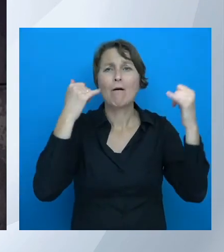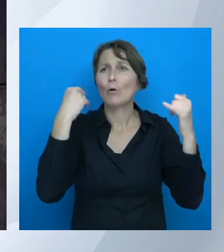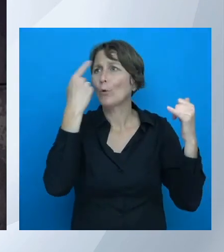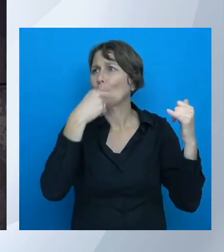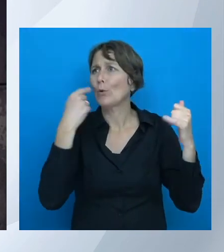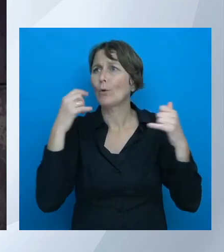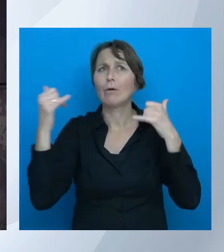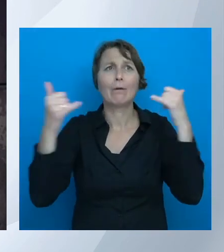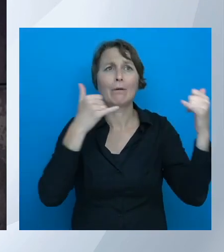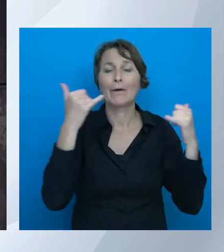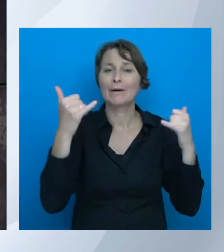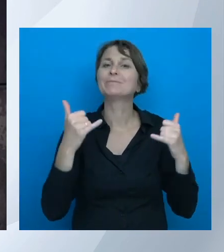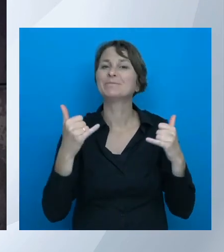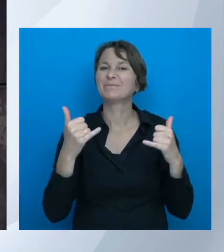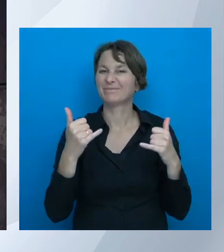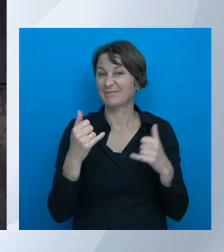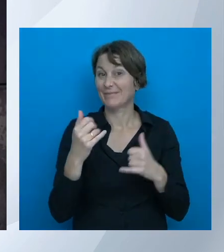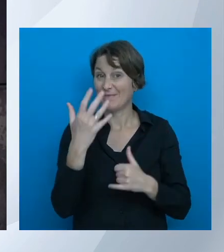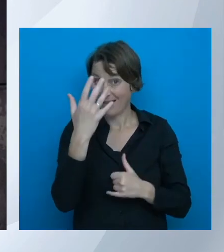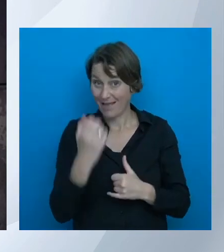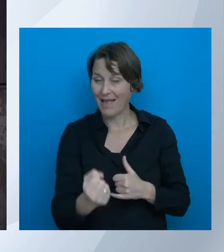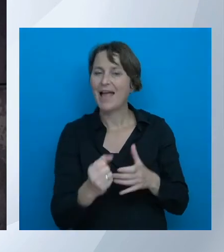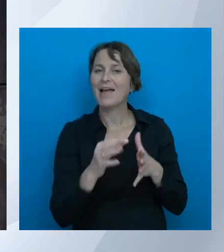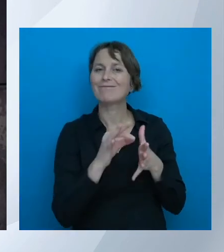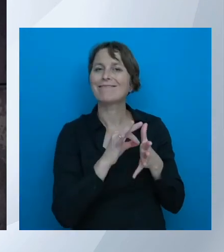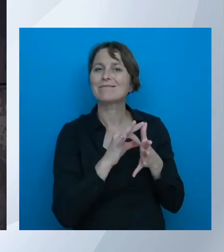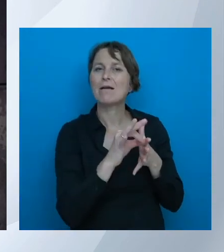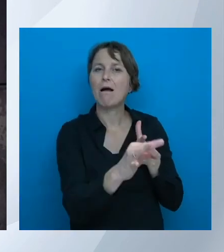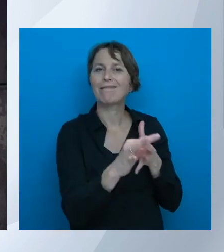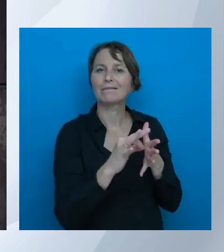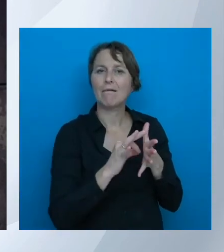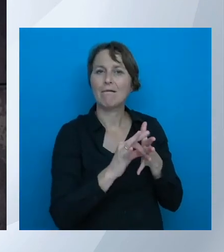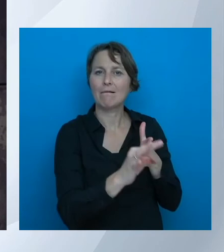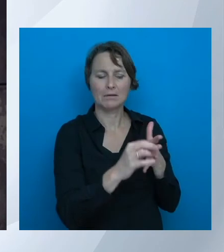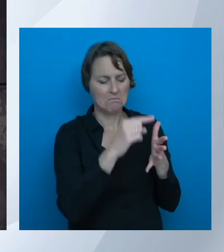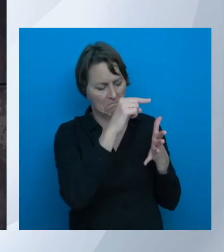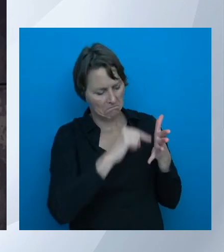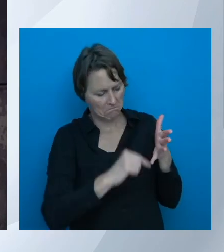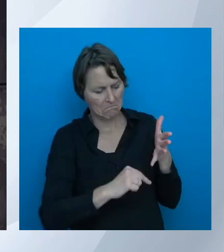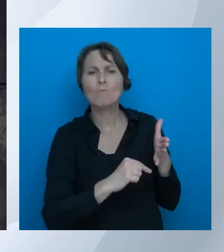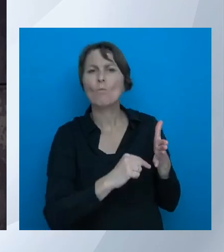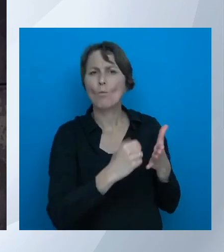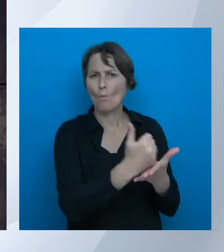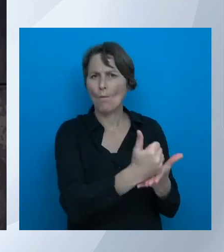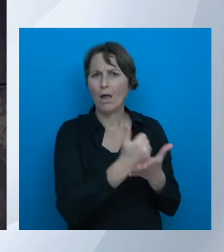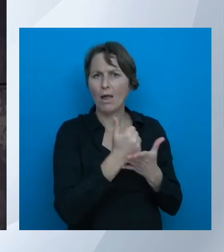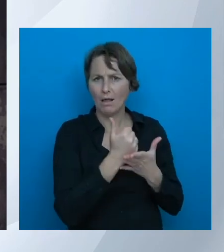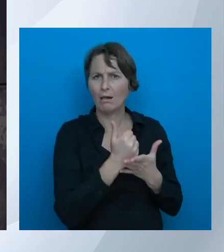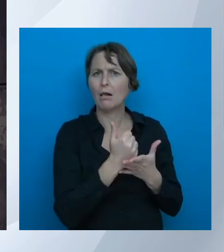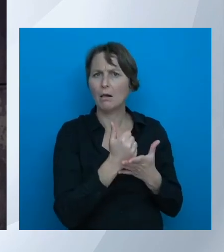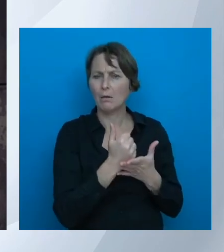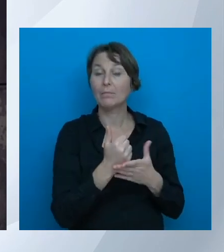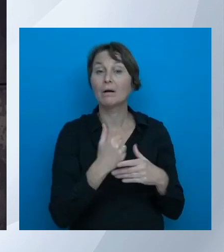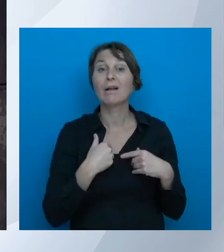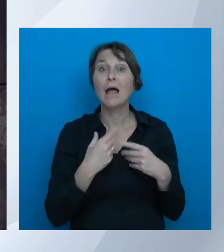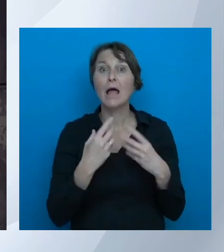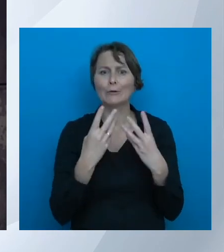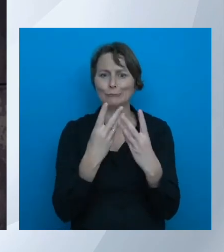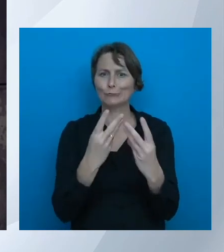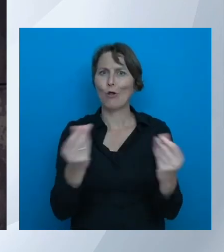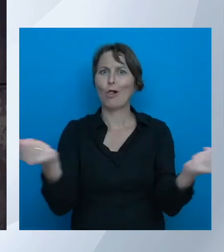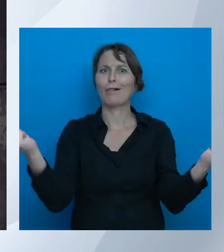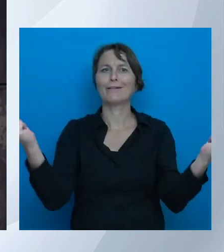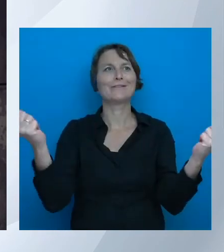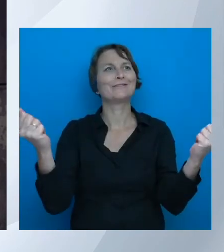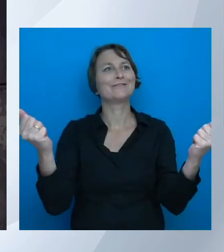a guideline helps in this. So it will not fix your issues. It will not solve your day 2